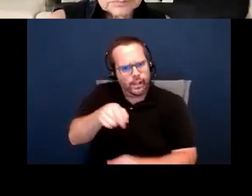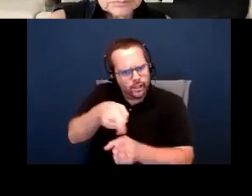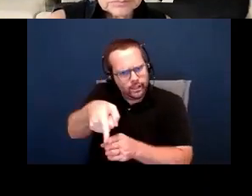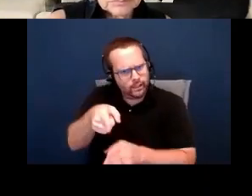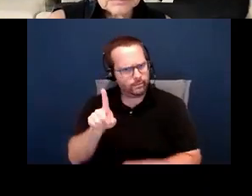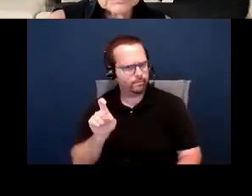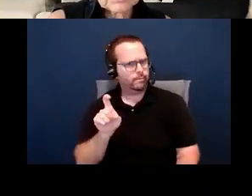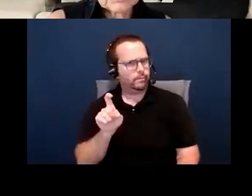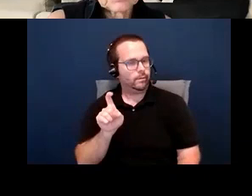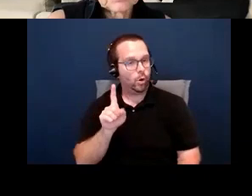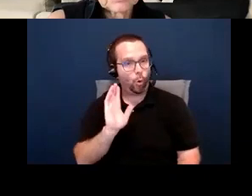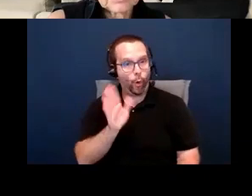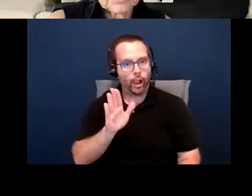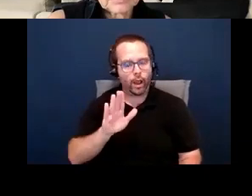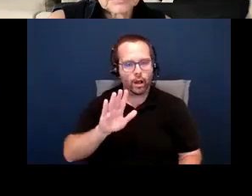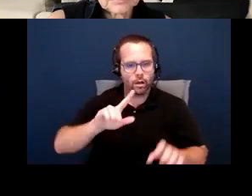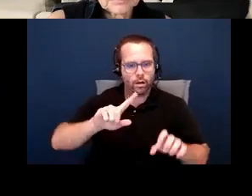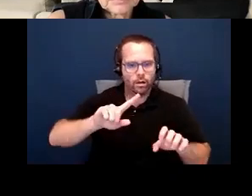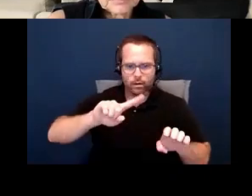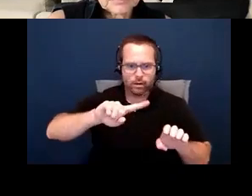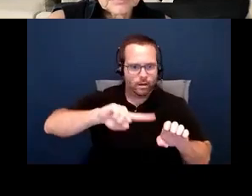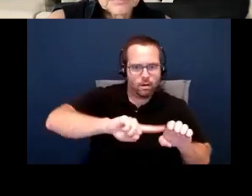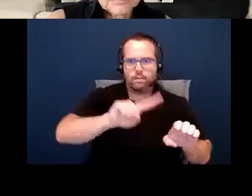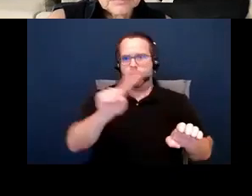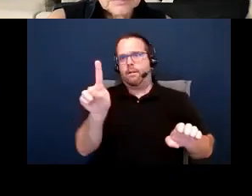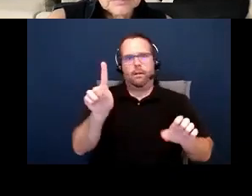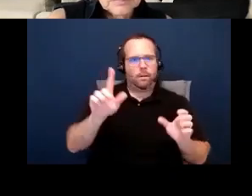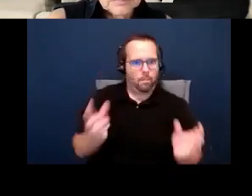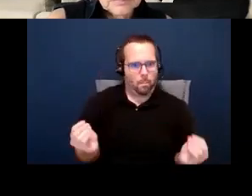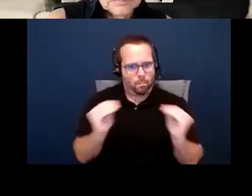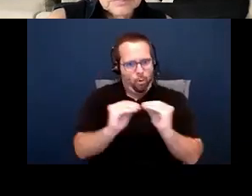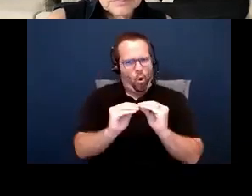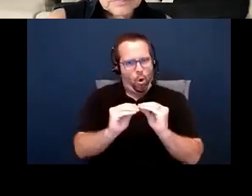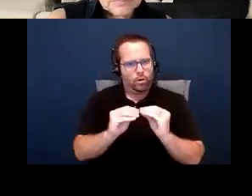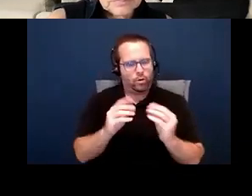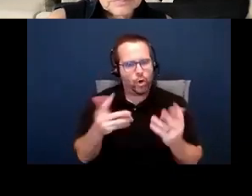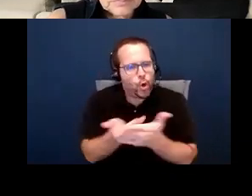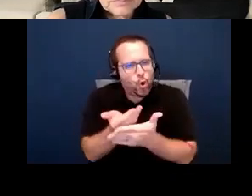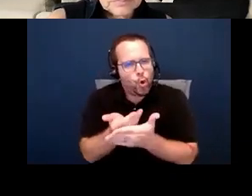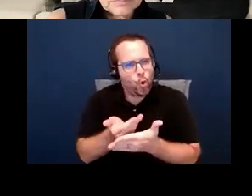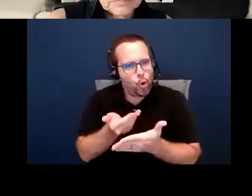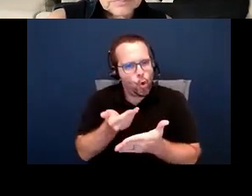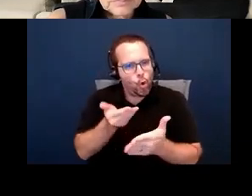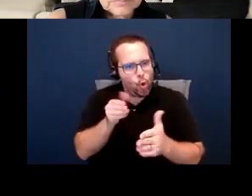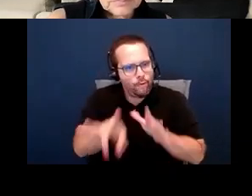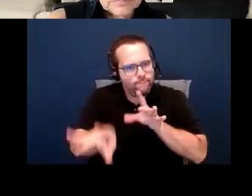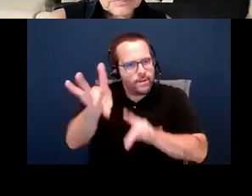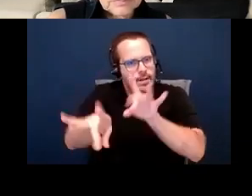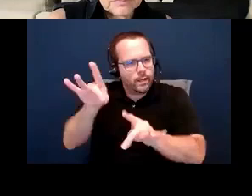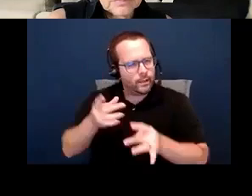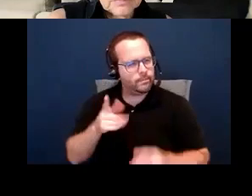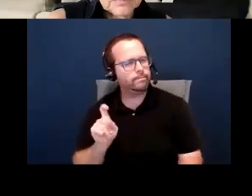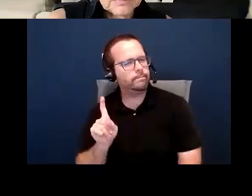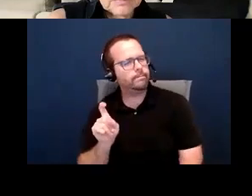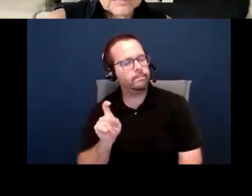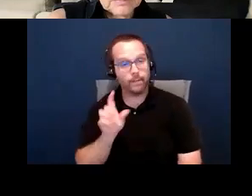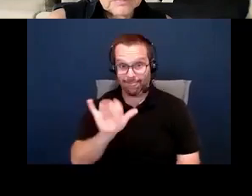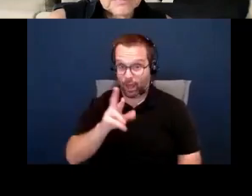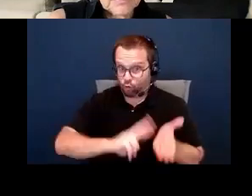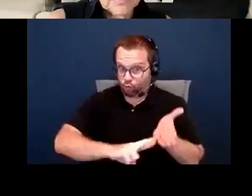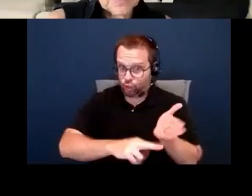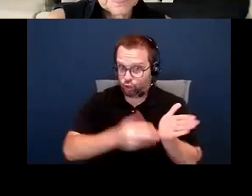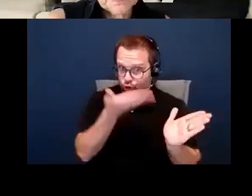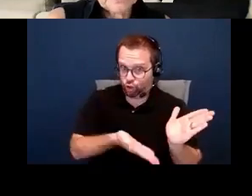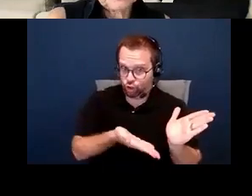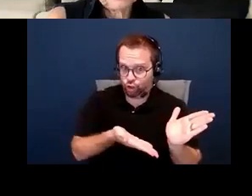topic. What's going to be new that's here? That the research that you're proposing is the salient